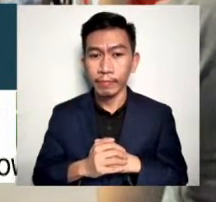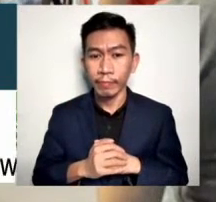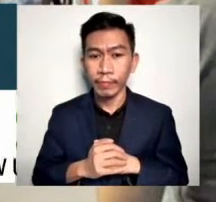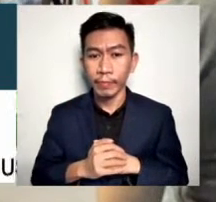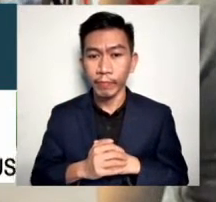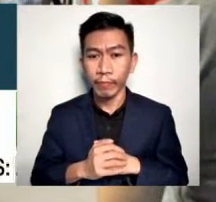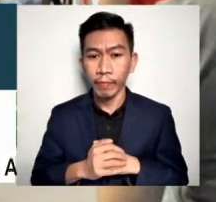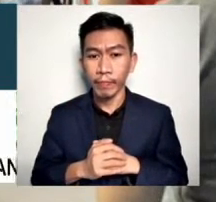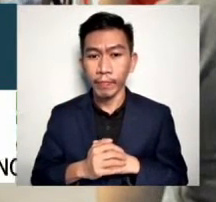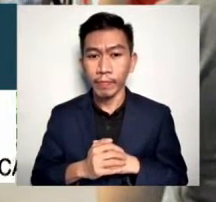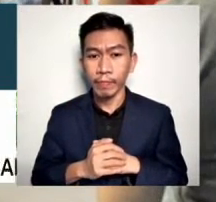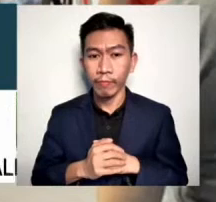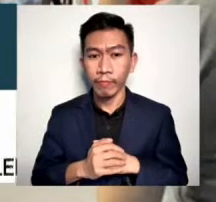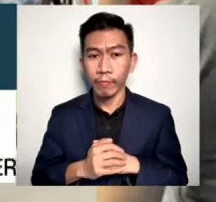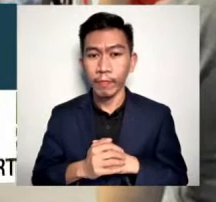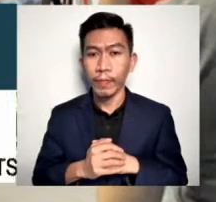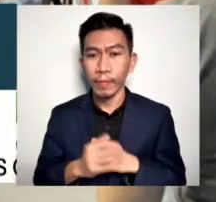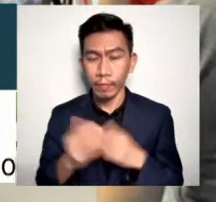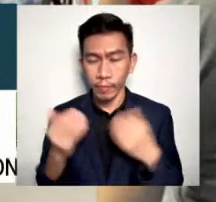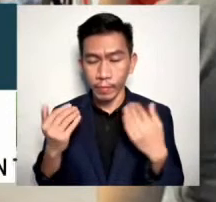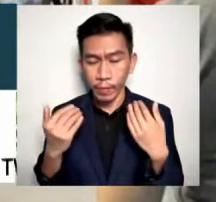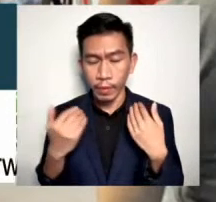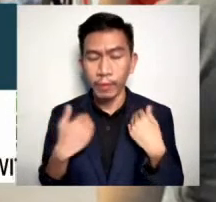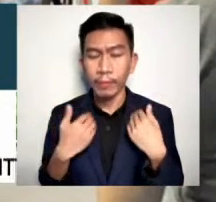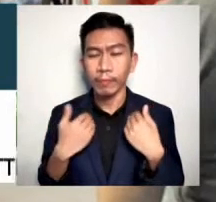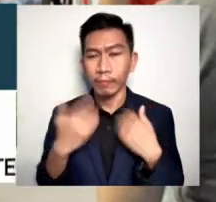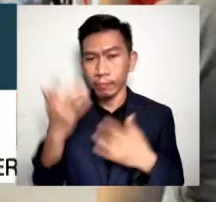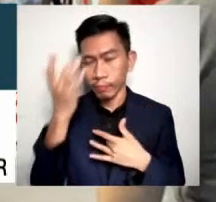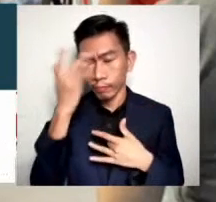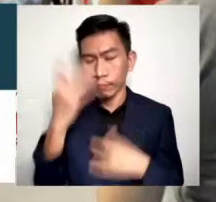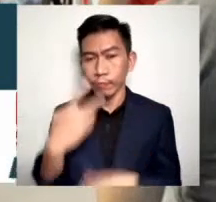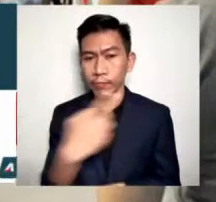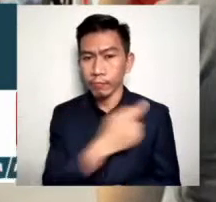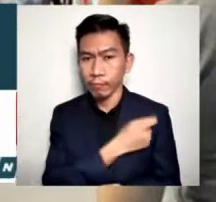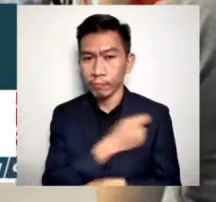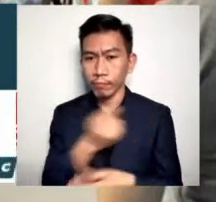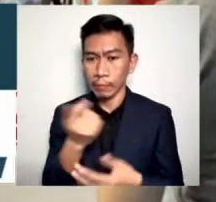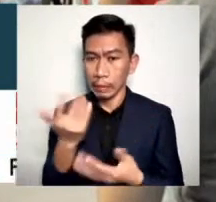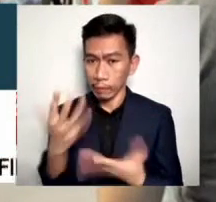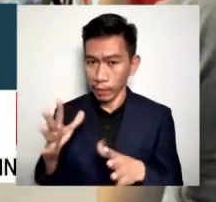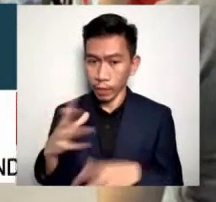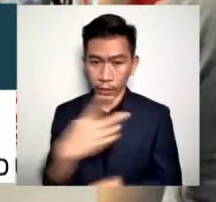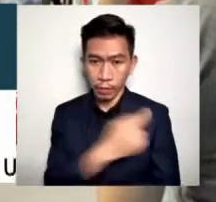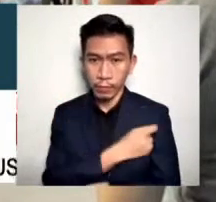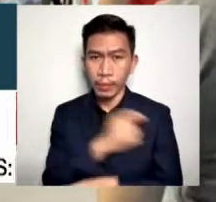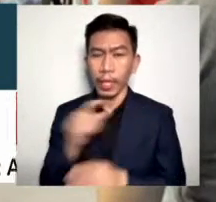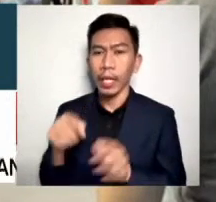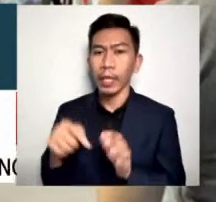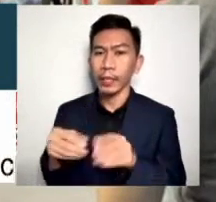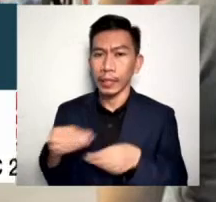chronic kidney disease. Vaccinees are given a vaccination card after getting jabbed for Sinovac.